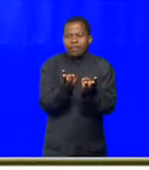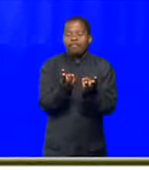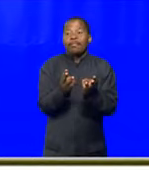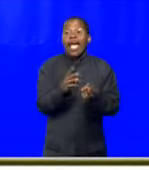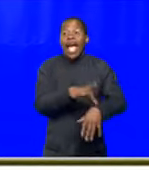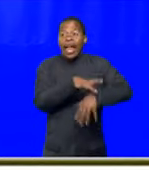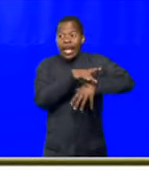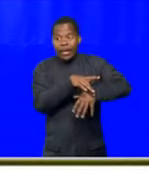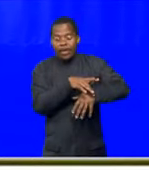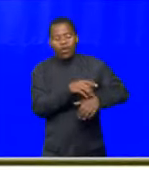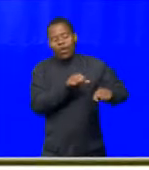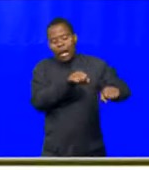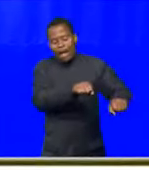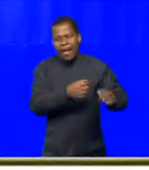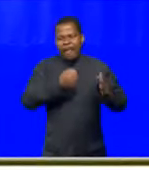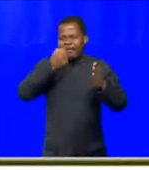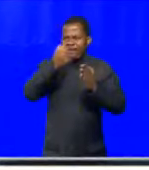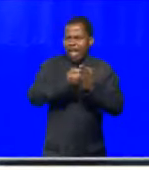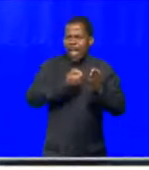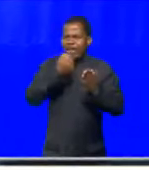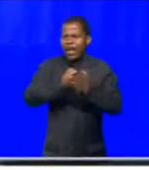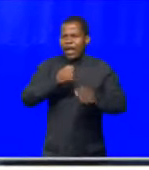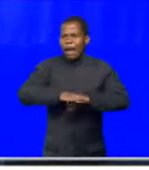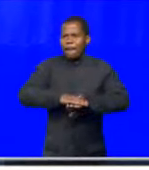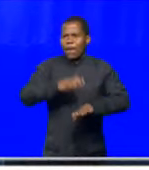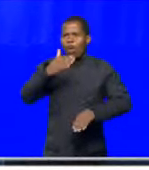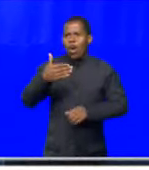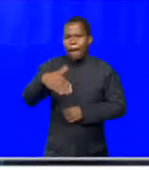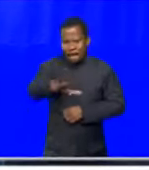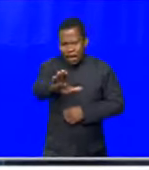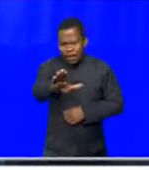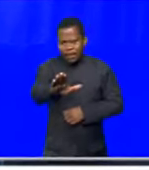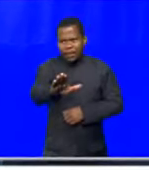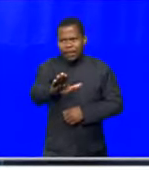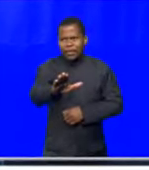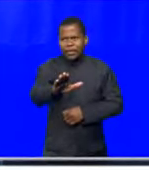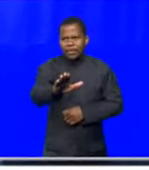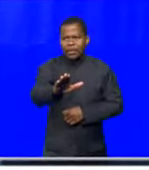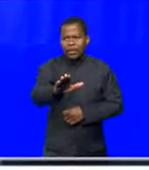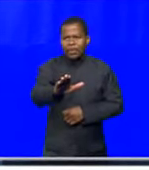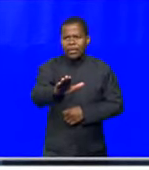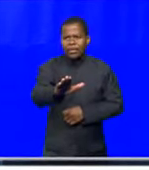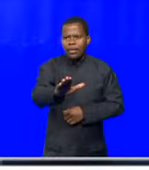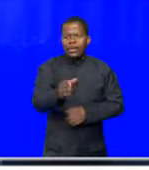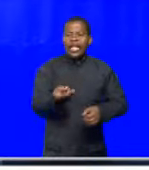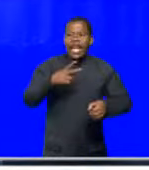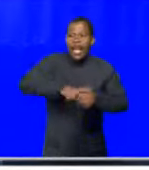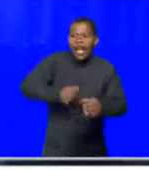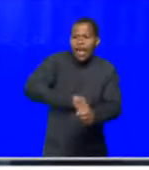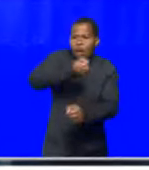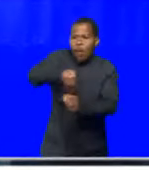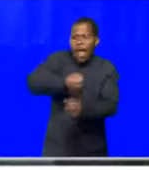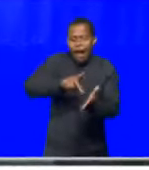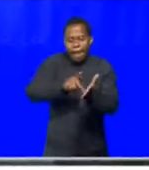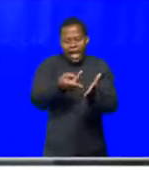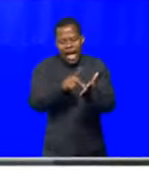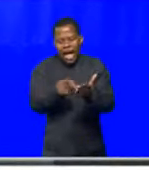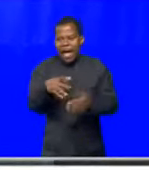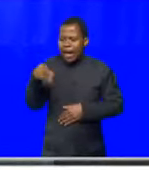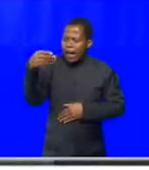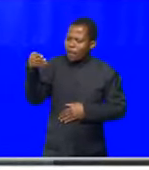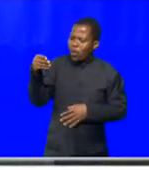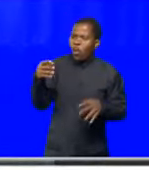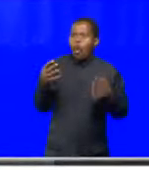the World Health Organization Director General to develop an intersectoral global action plan on epilepsy and